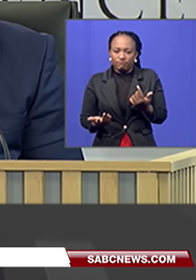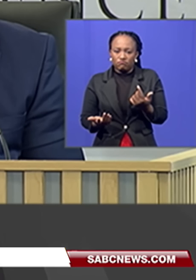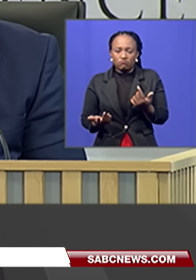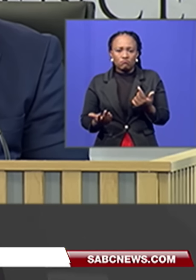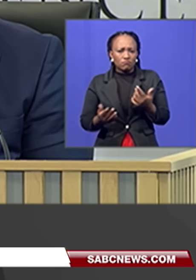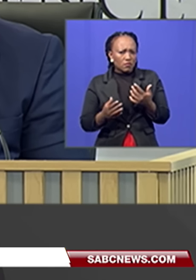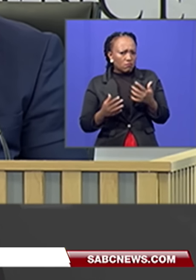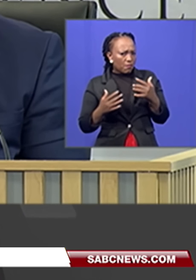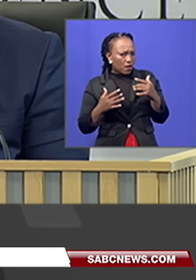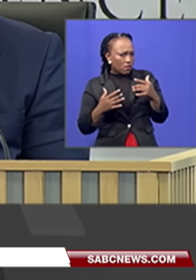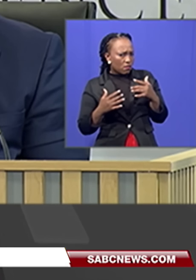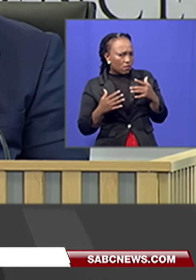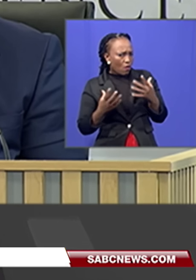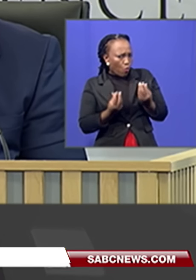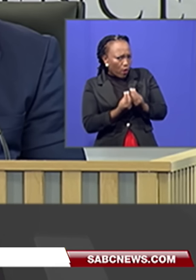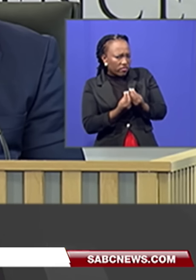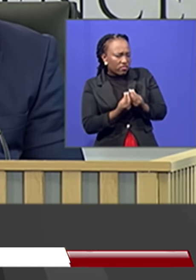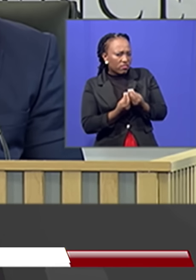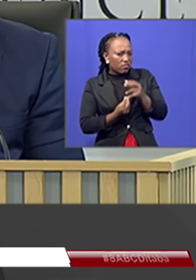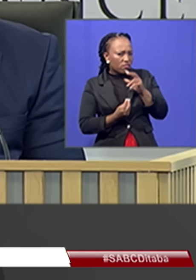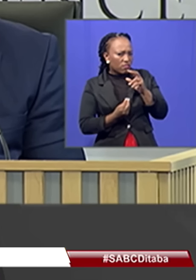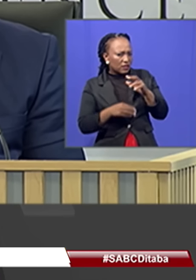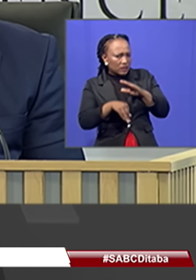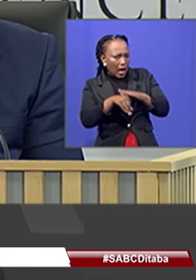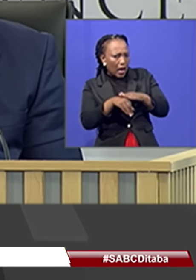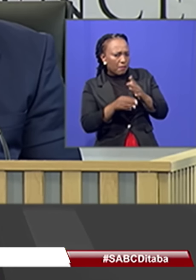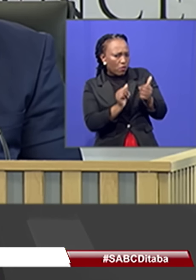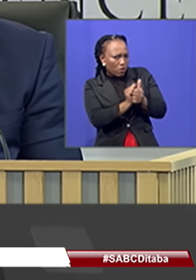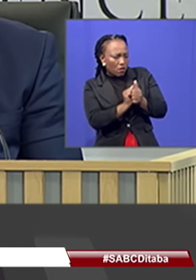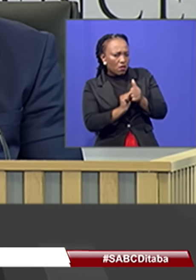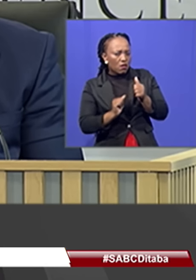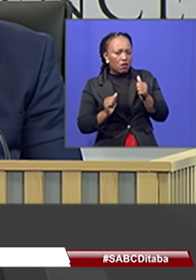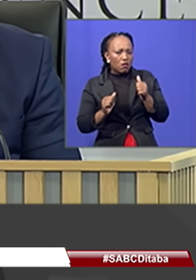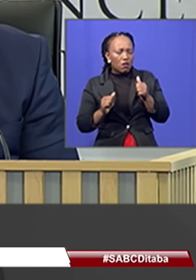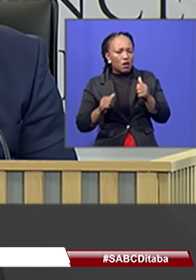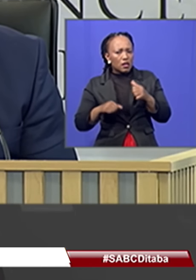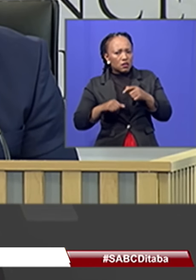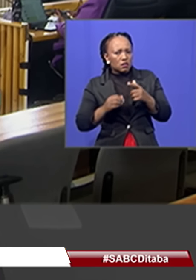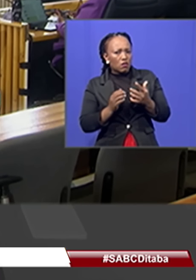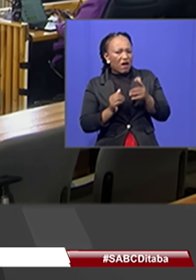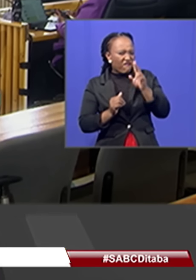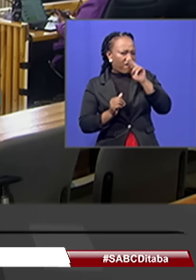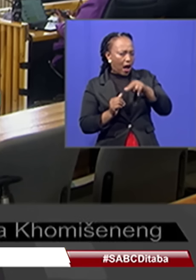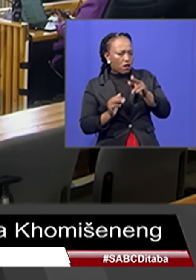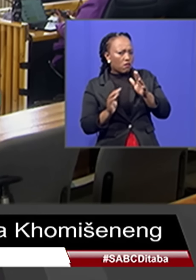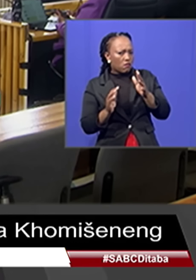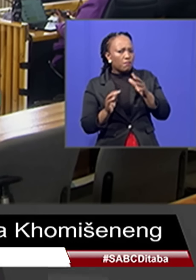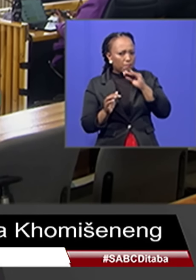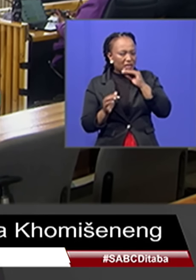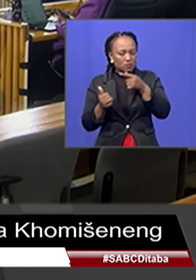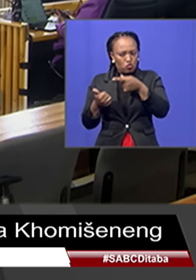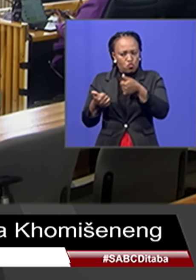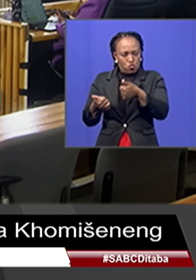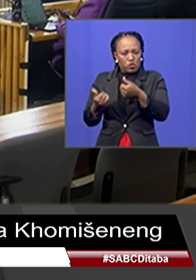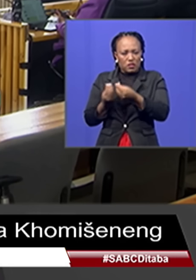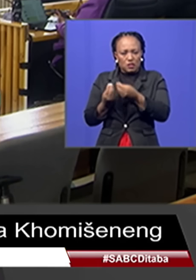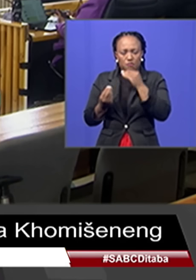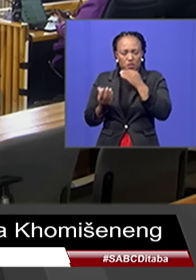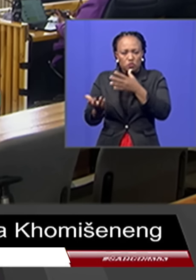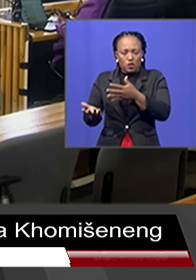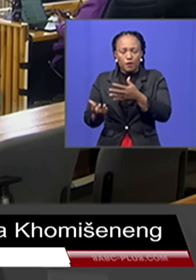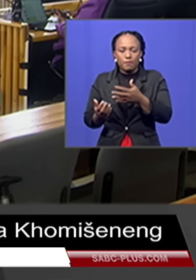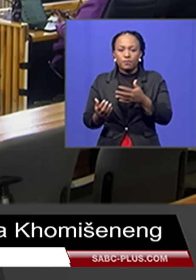spend time together, having fun together. To me, those were great things. Dipoledišano tše dingwe magareng ga Mnisi le